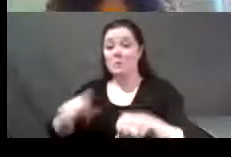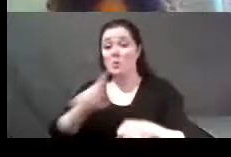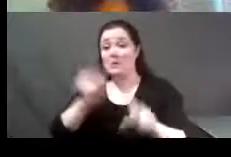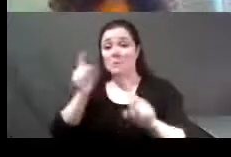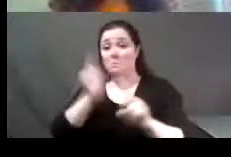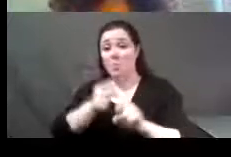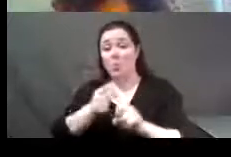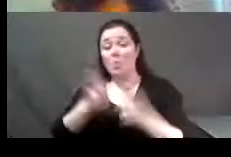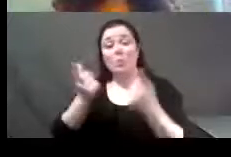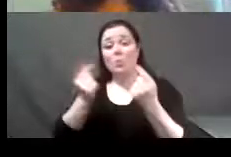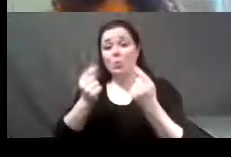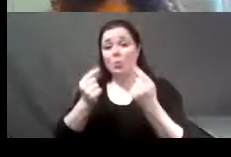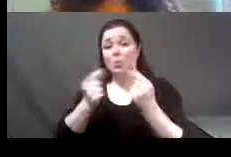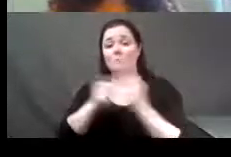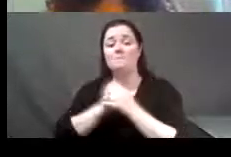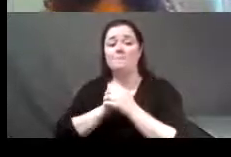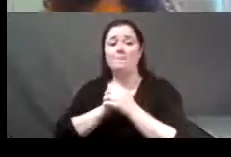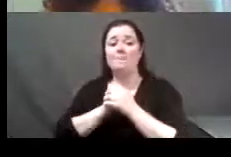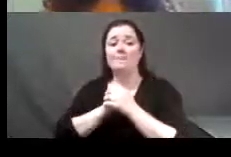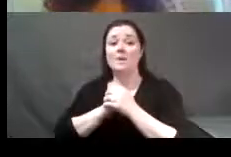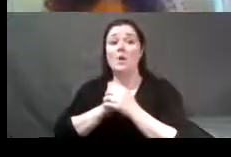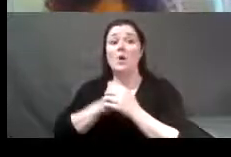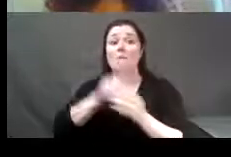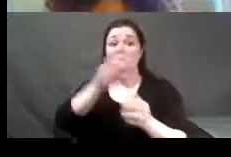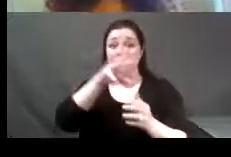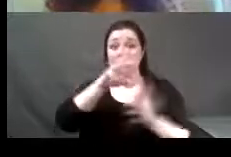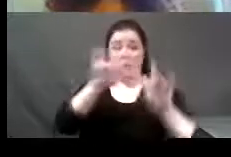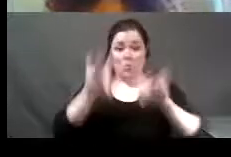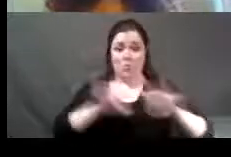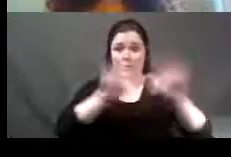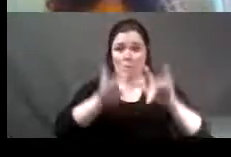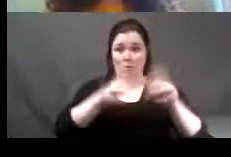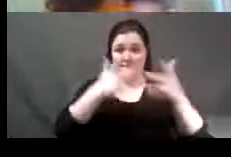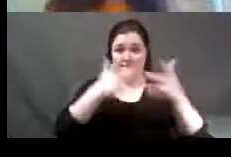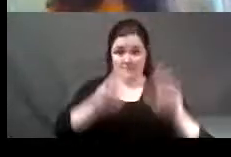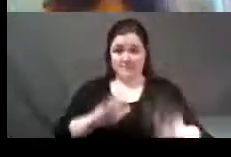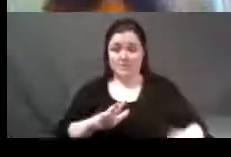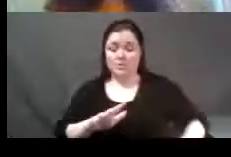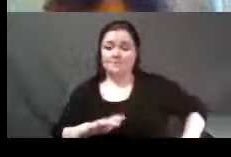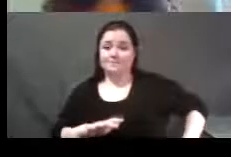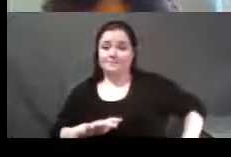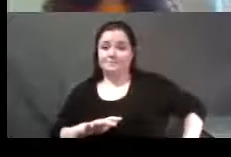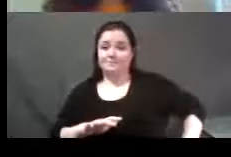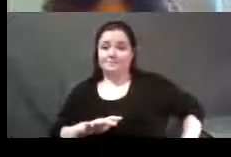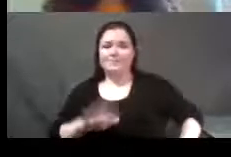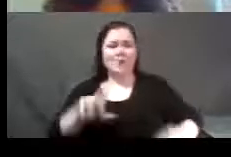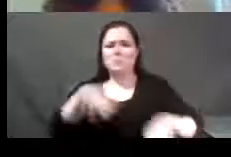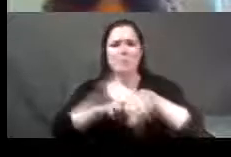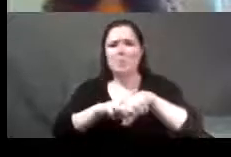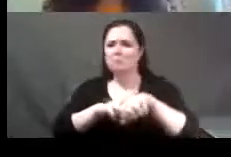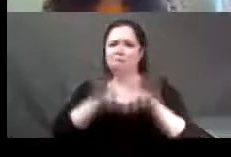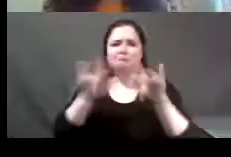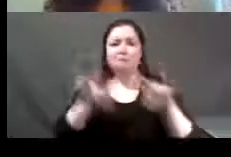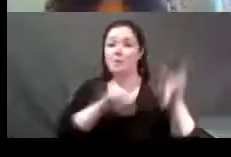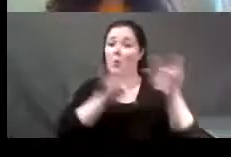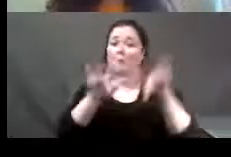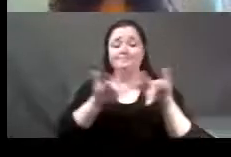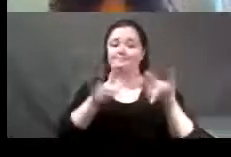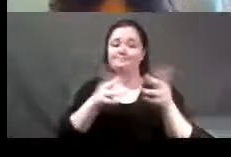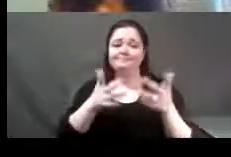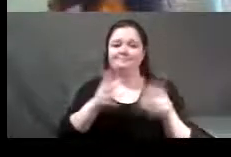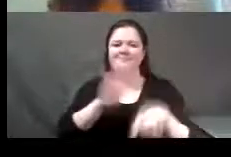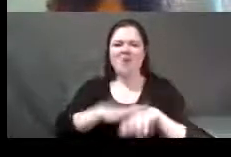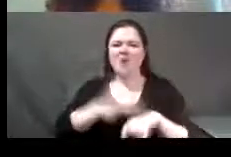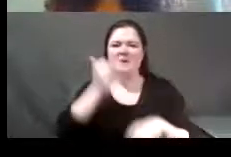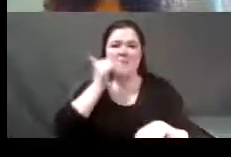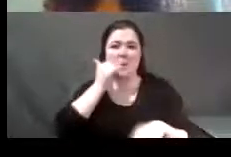you do is you record a video. And when you record your video, normal, just however you would normally do it on your phone,